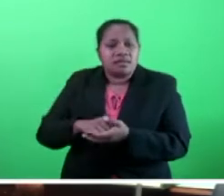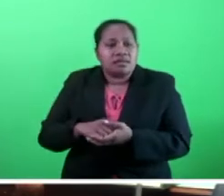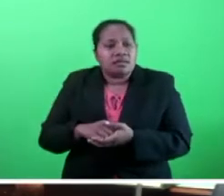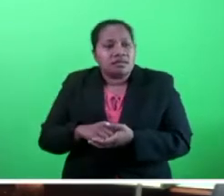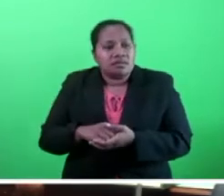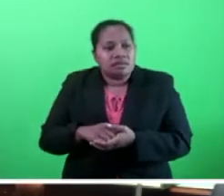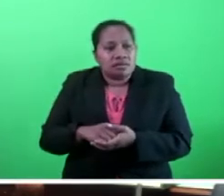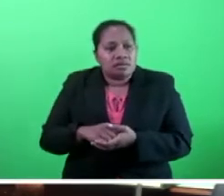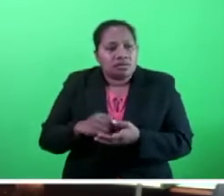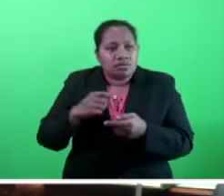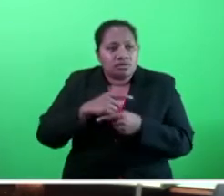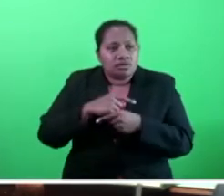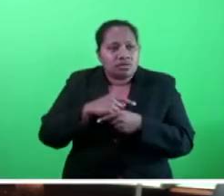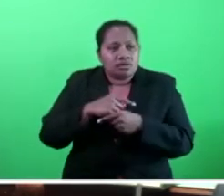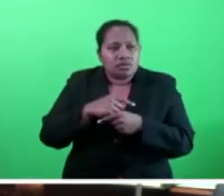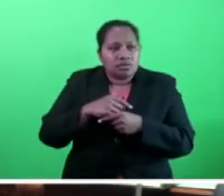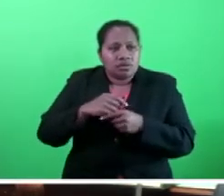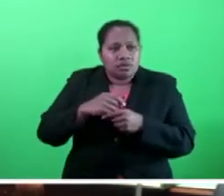then